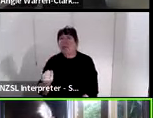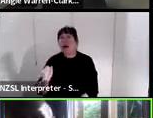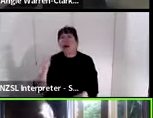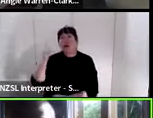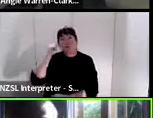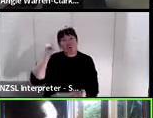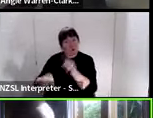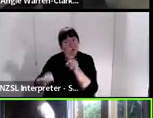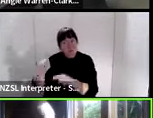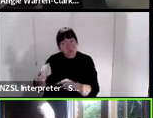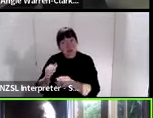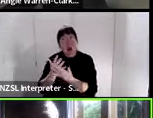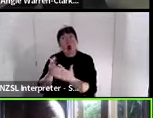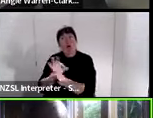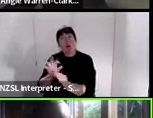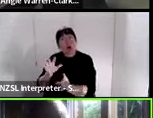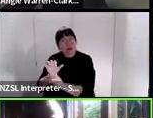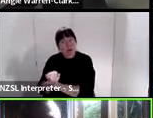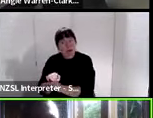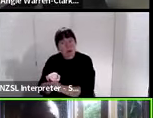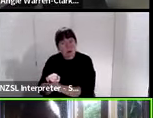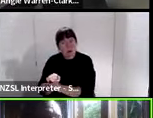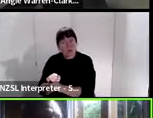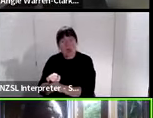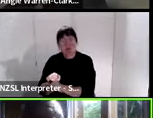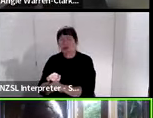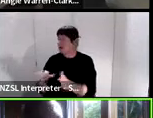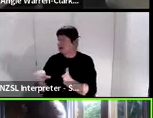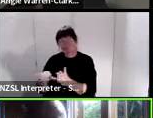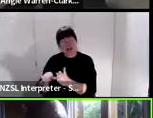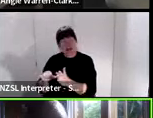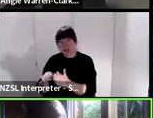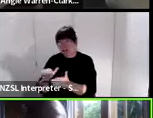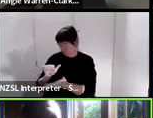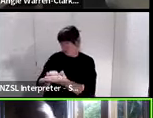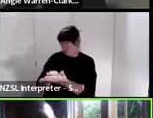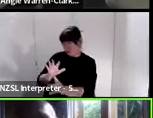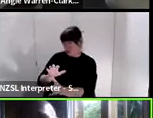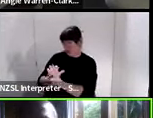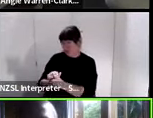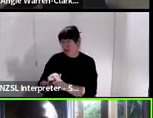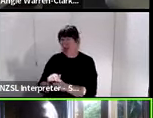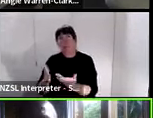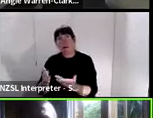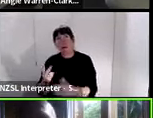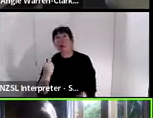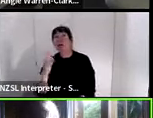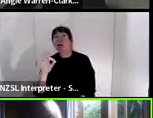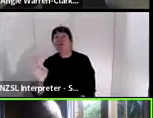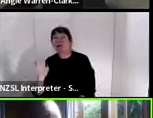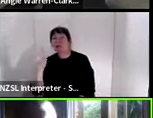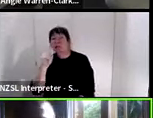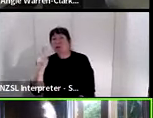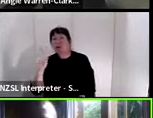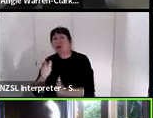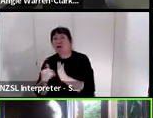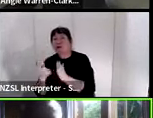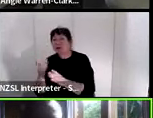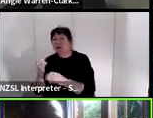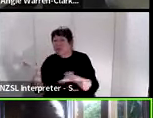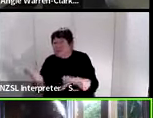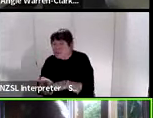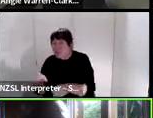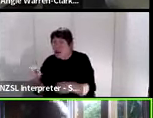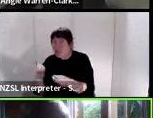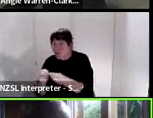undiagnosed because it's such a nightmare trying to get diagnosed. So that's 20% of the population who are having similar problems